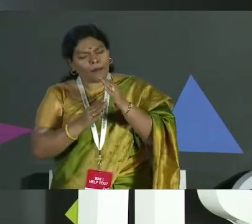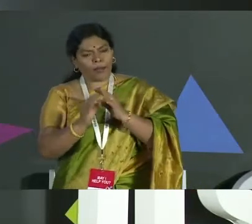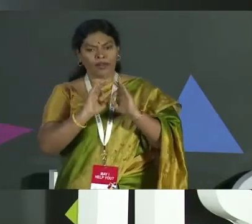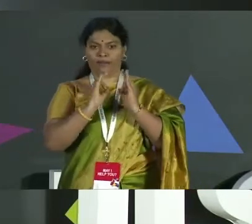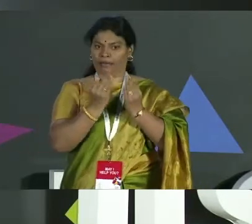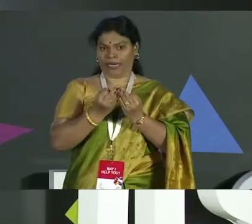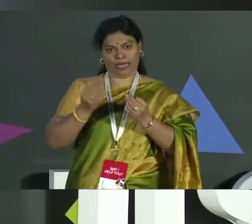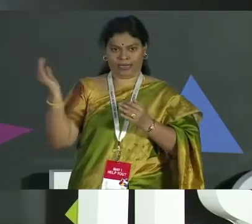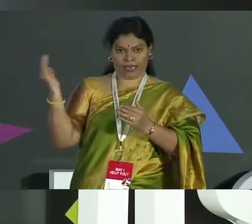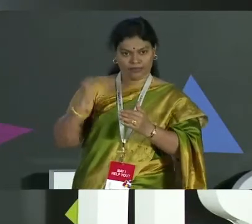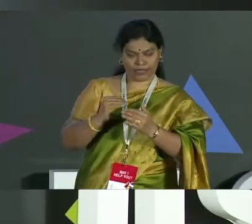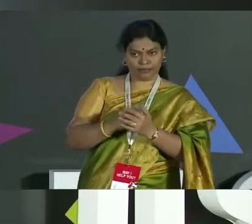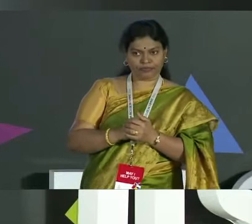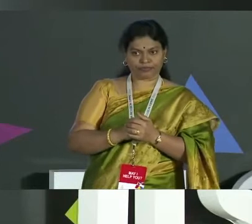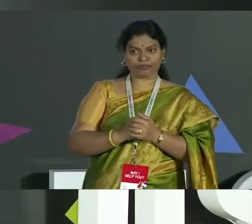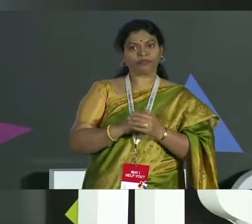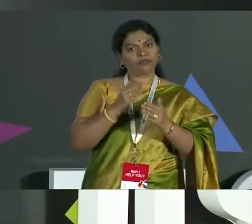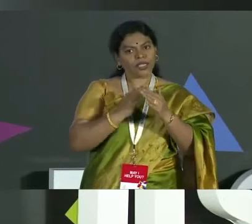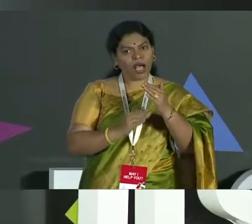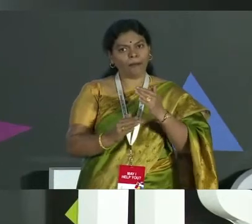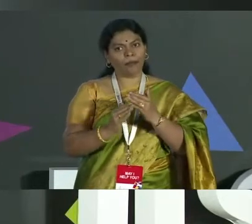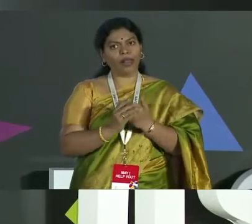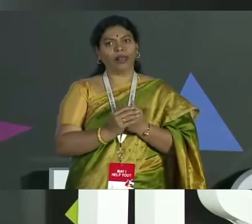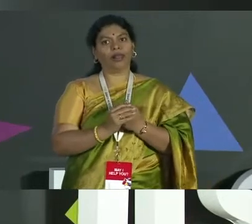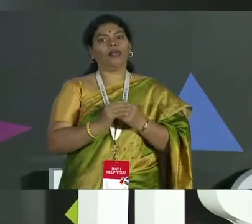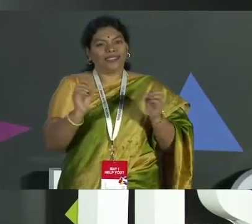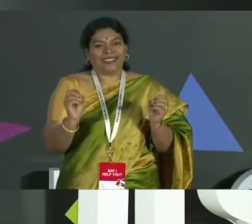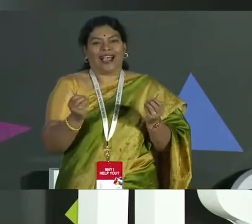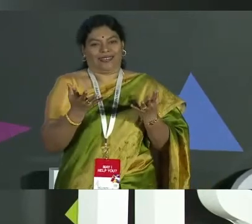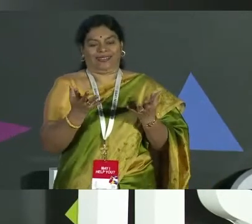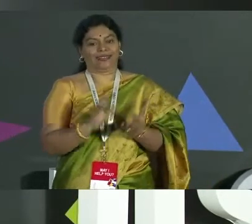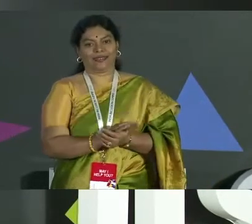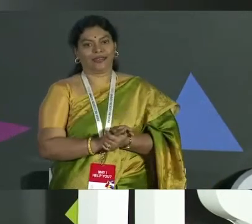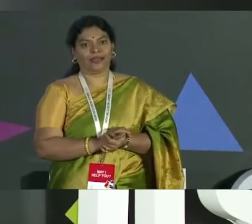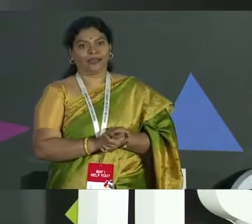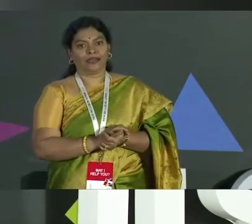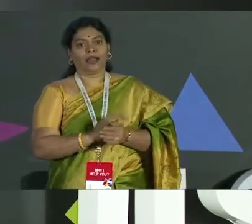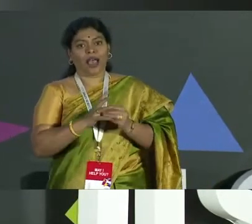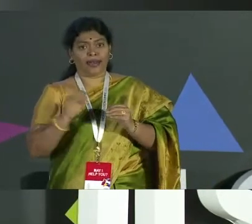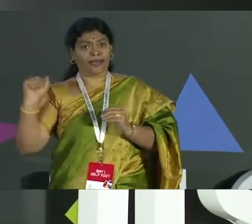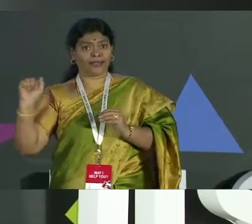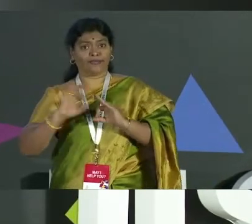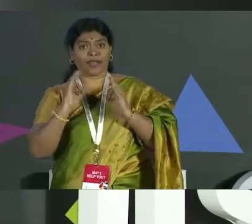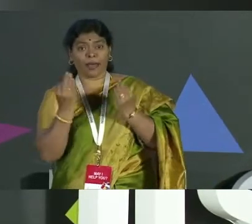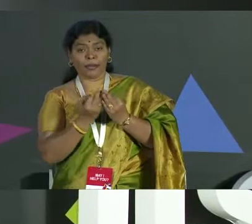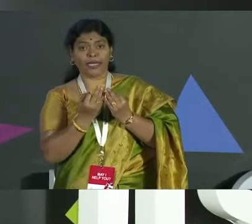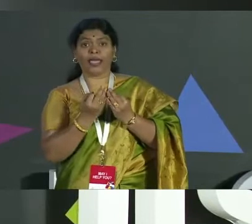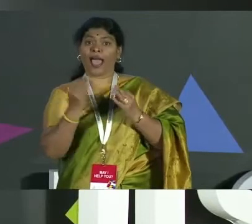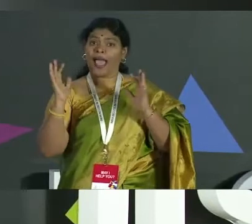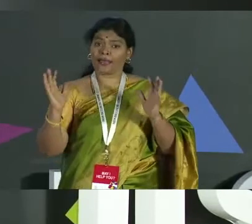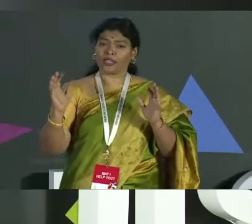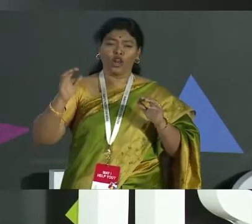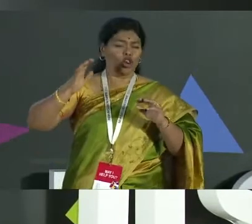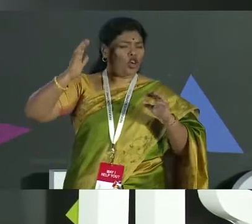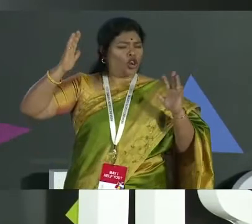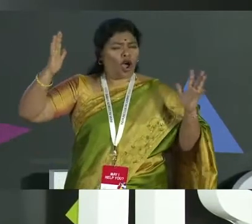risen from humble beginnings. And our family has risen a lot because of the charity